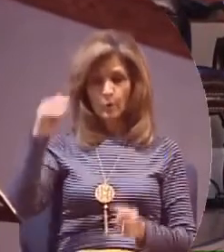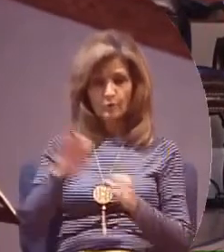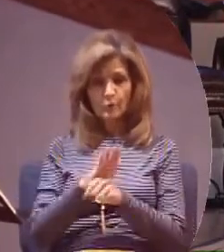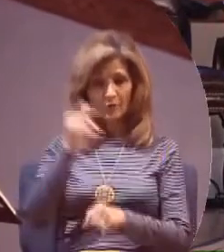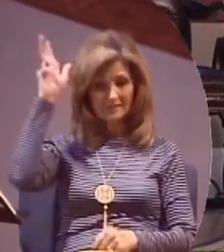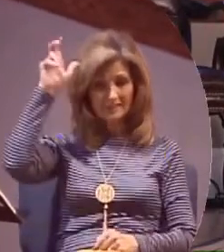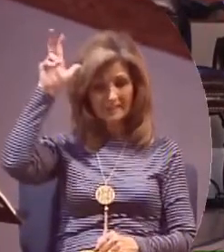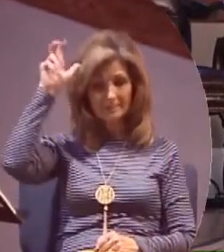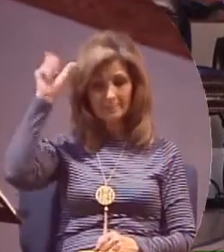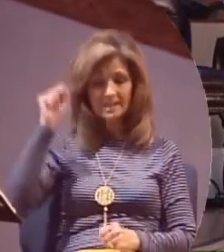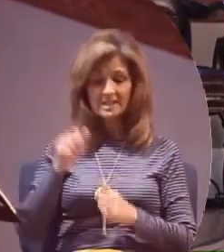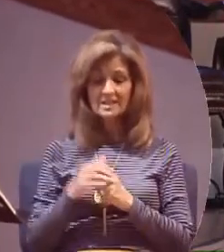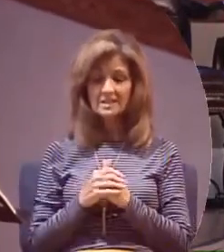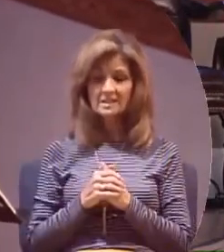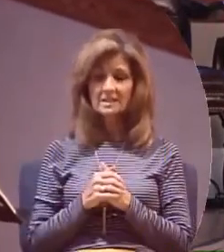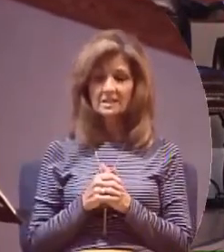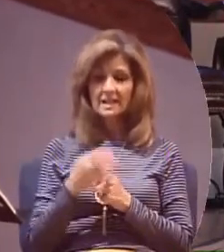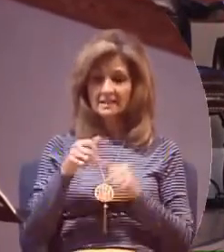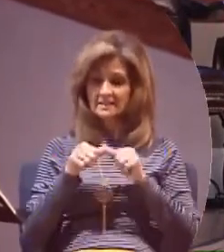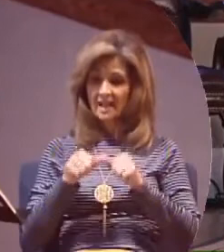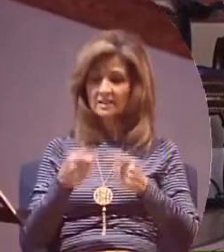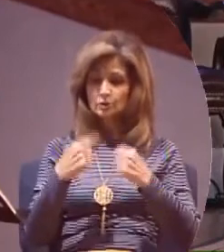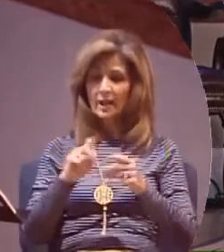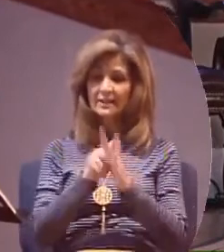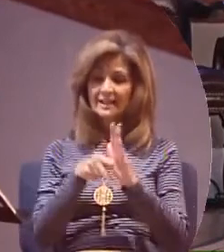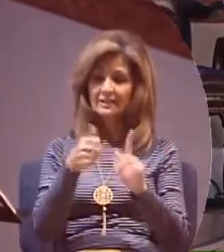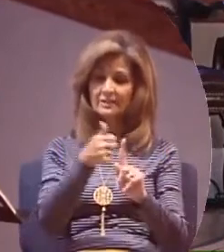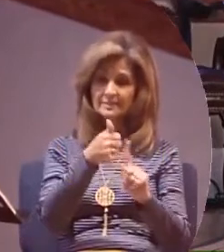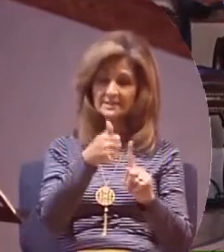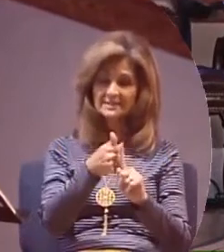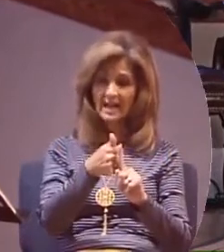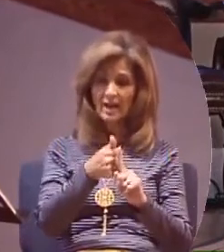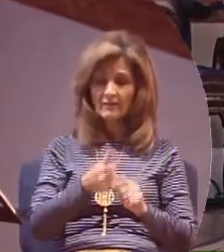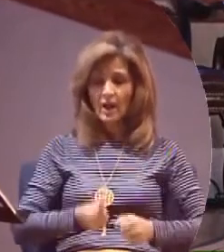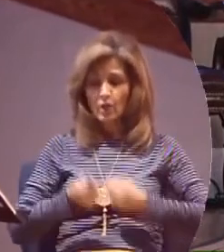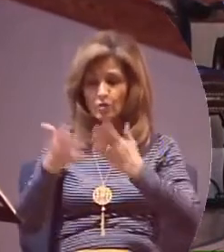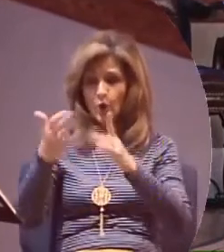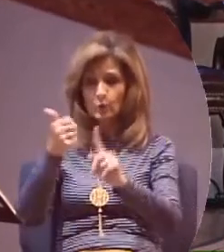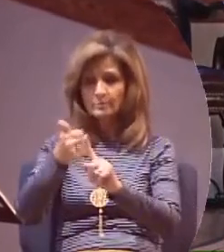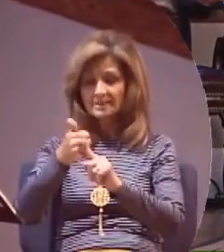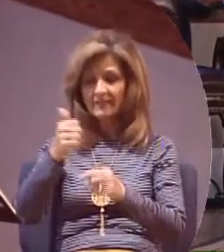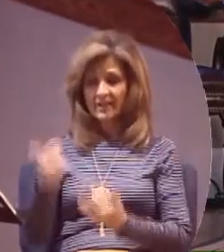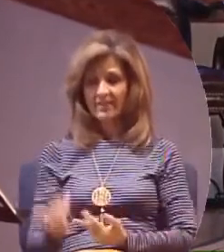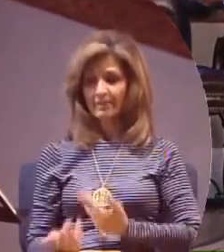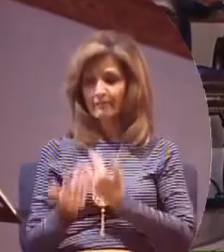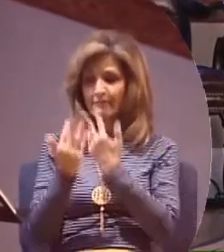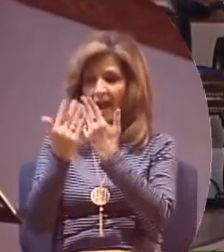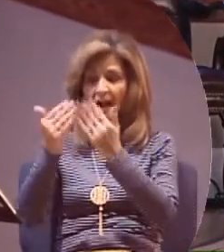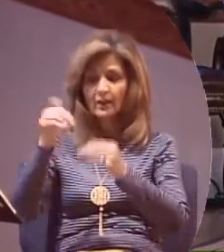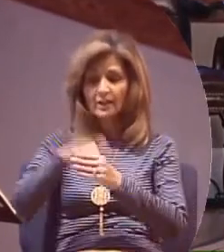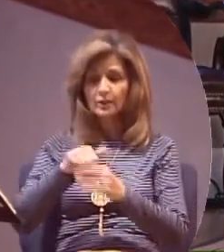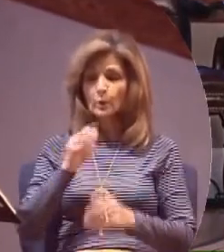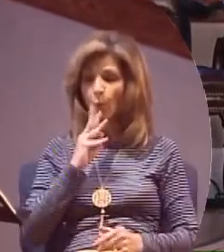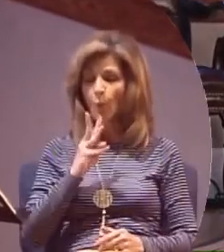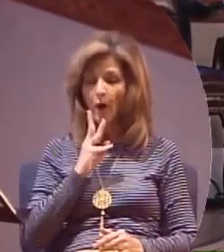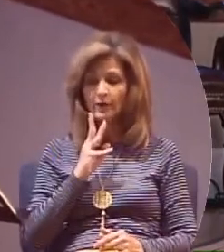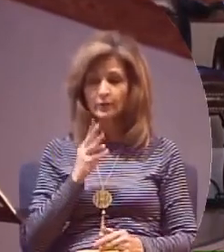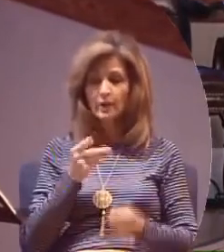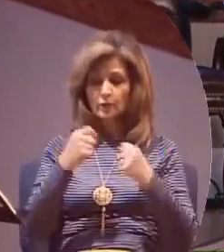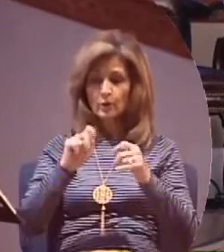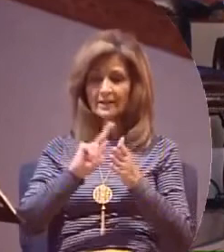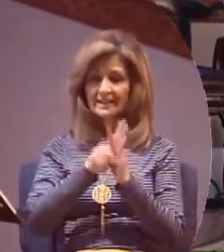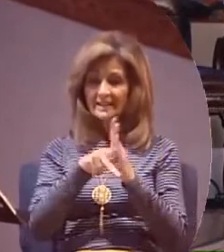demon-possessed. I mean, man, he's constantly trying to kill himself. He's thrown himself into the fire. He's thrown himself into the water. He's trying to